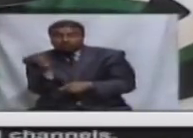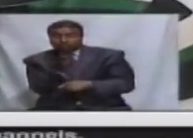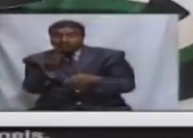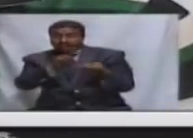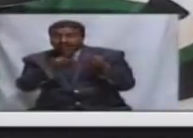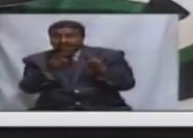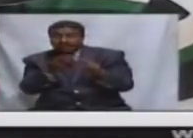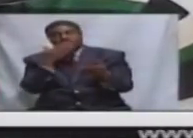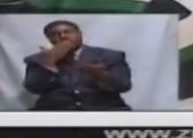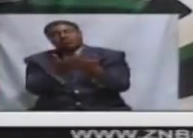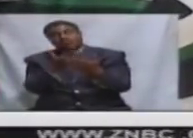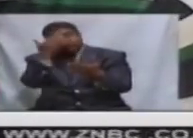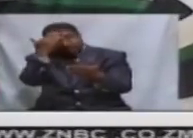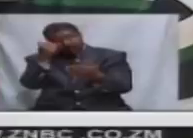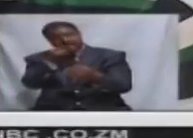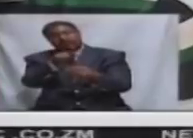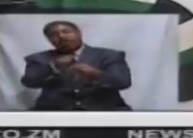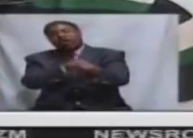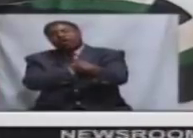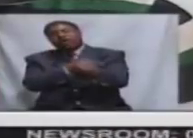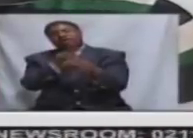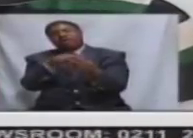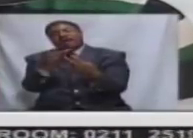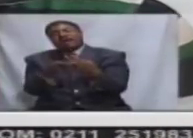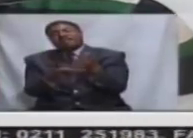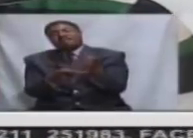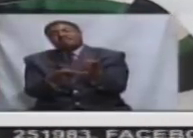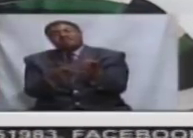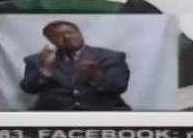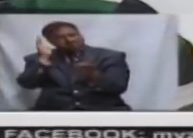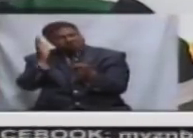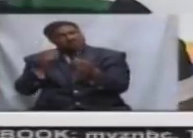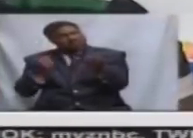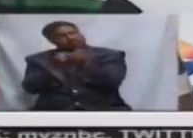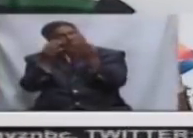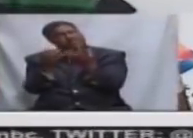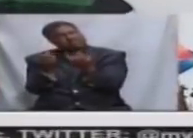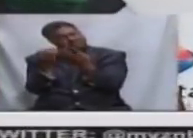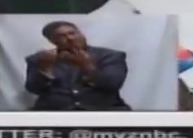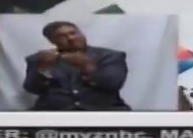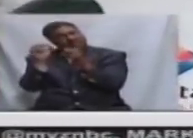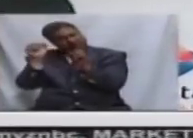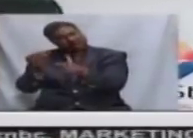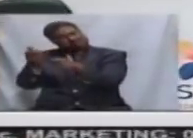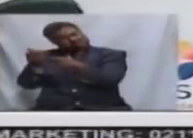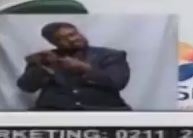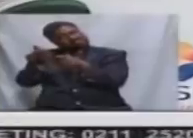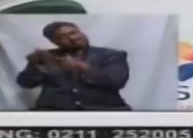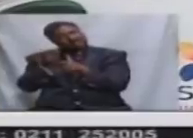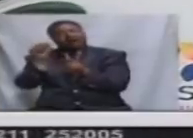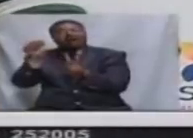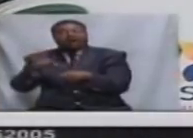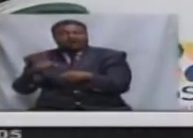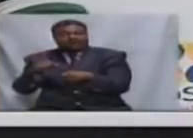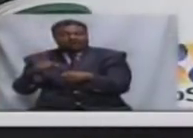will be a platform for them to get to know how to get into business and how to maintain